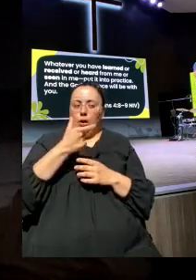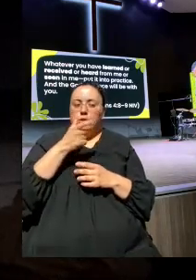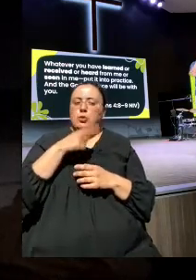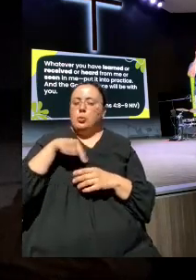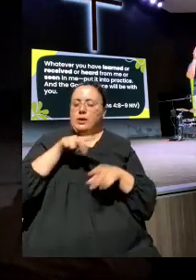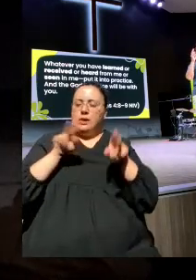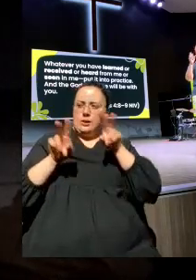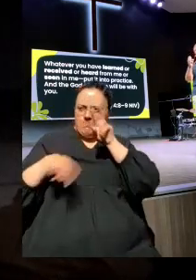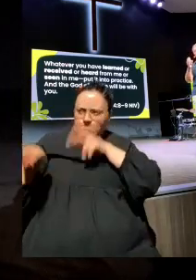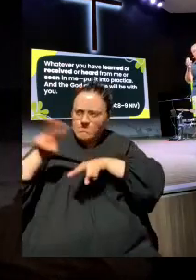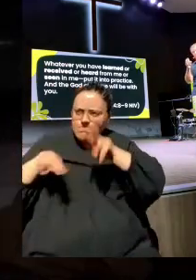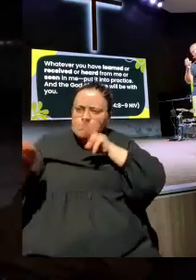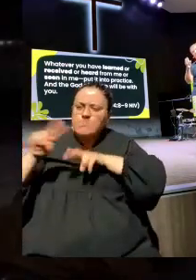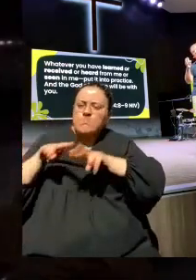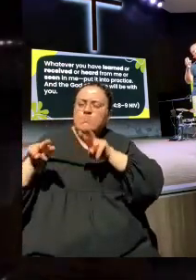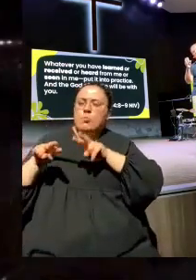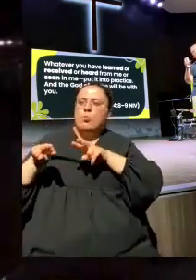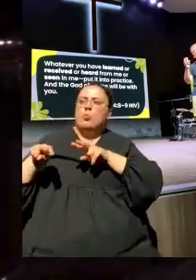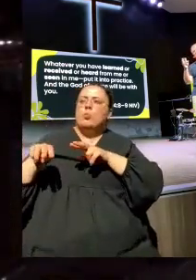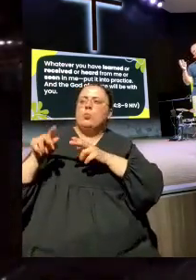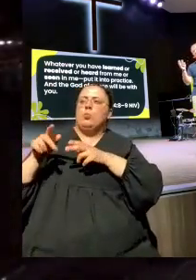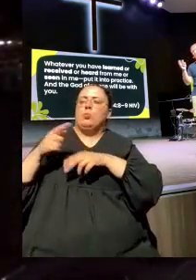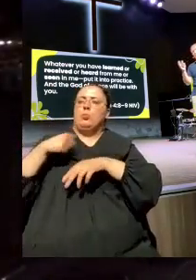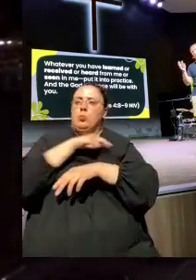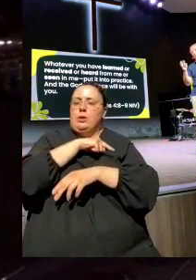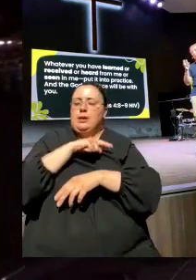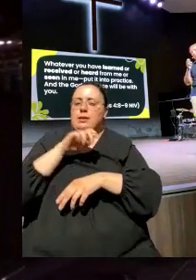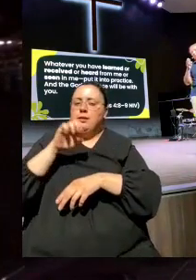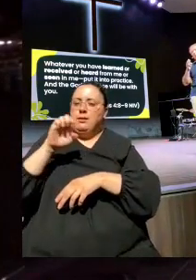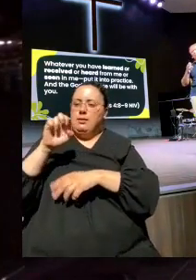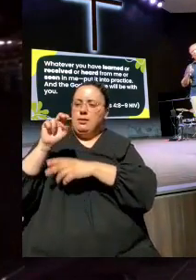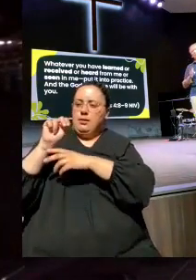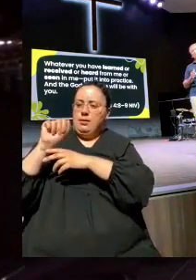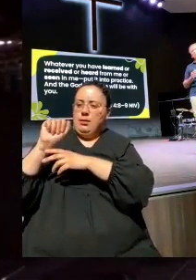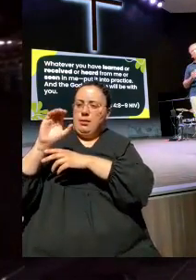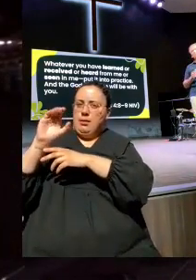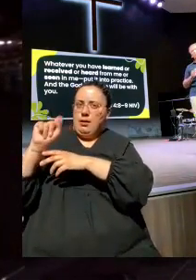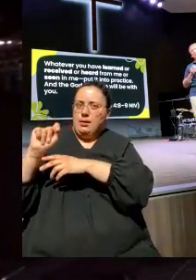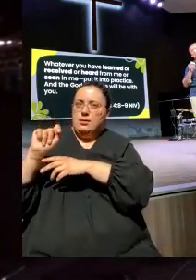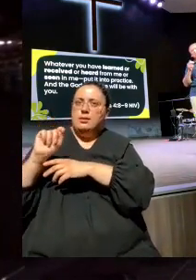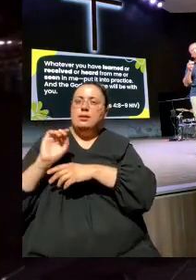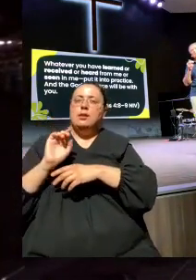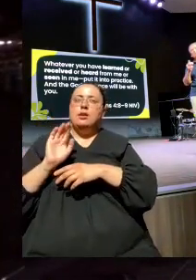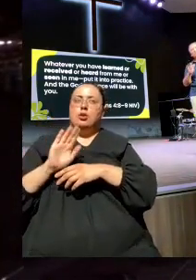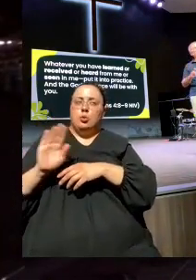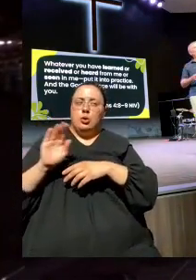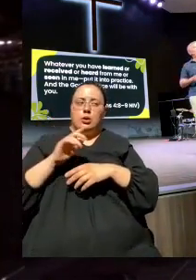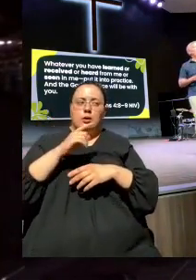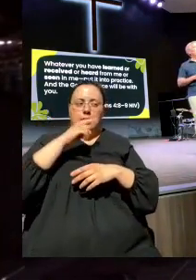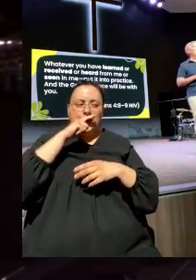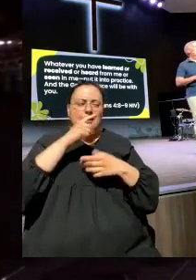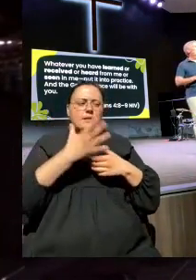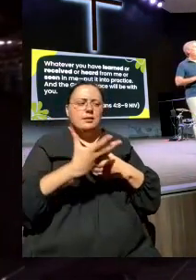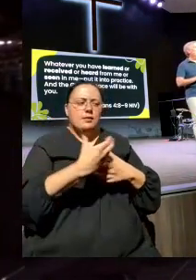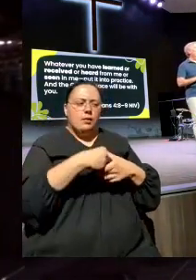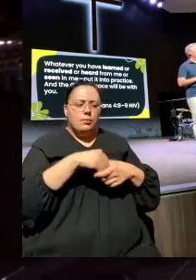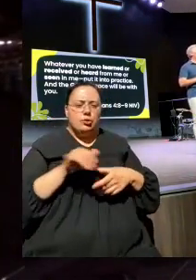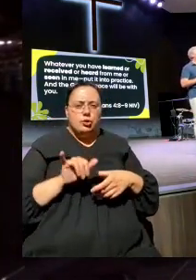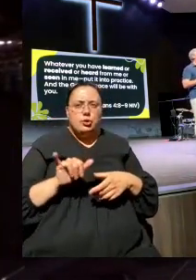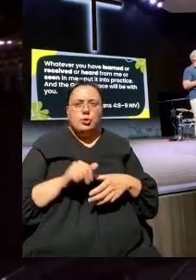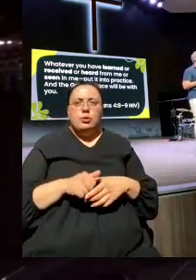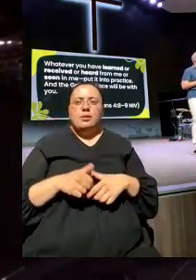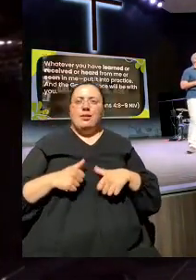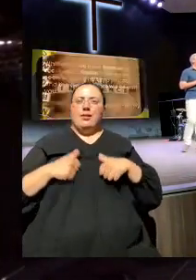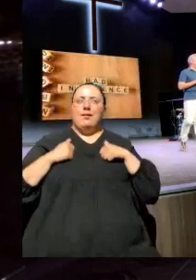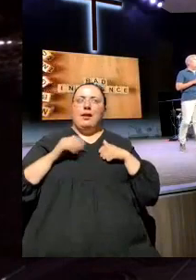observe, we enact. And you bring your kids into that process so they can see you in action and living out